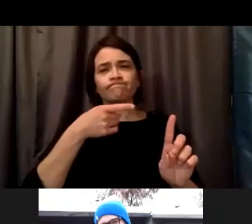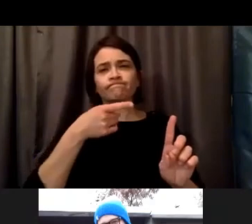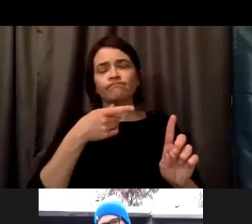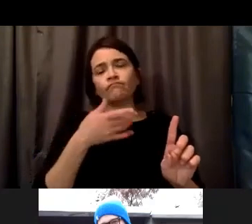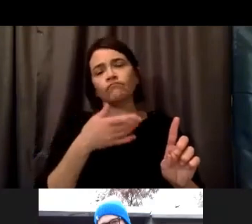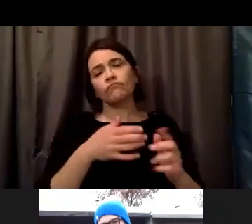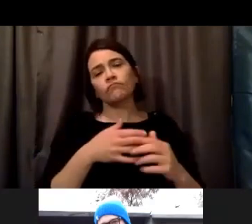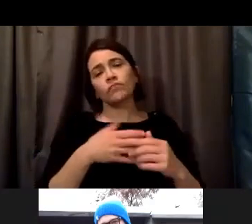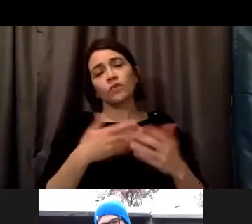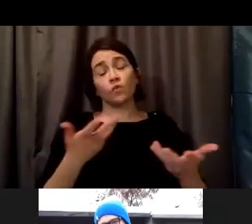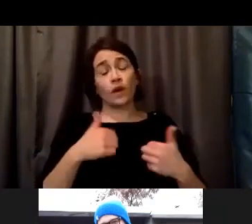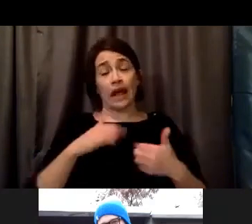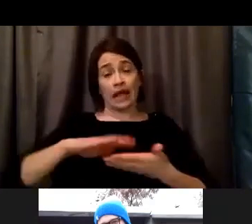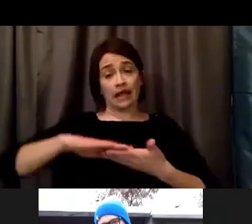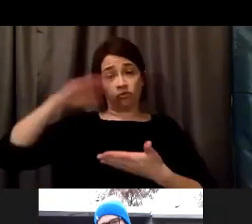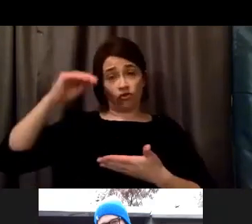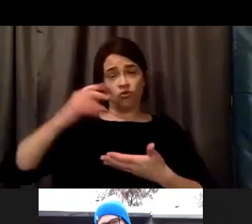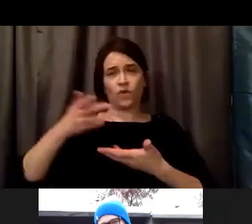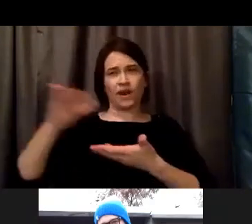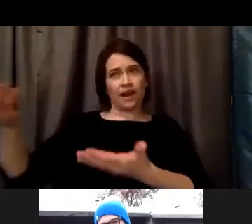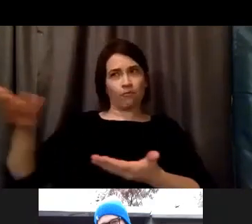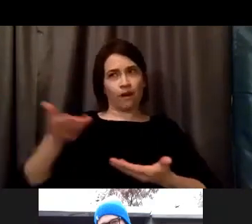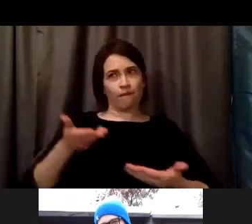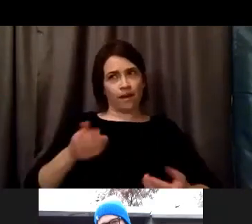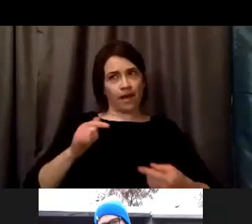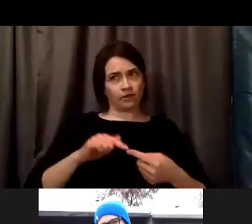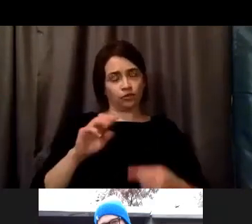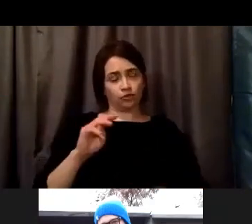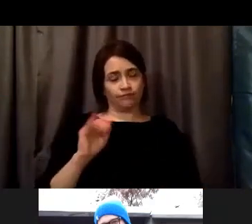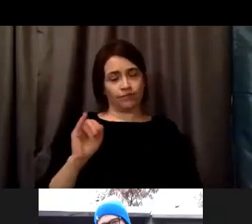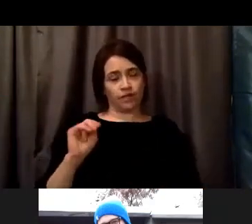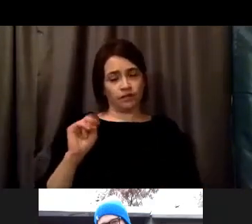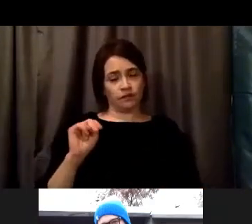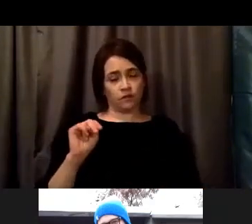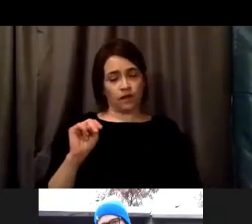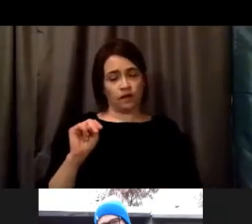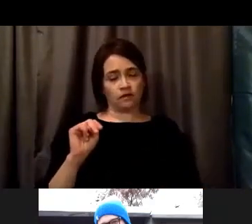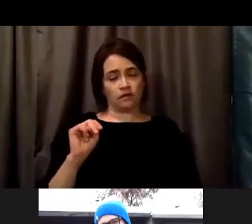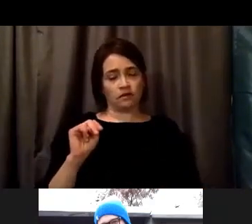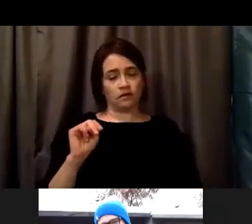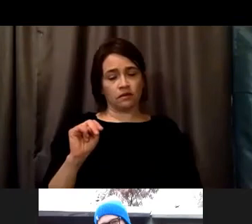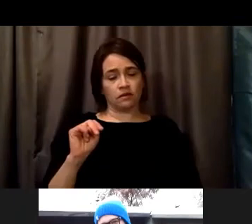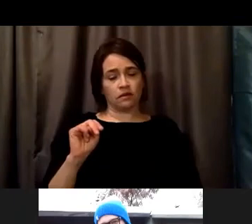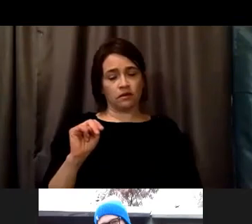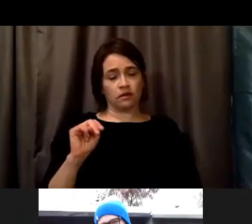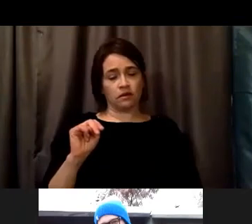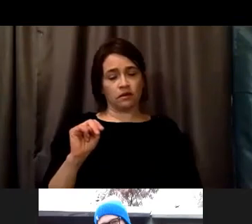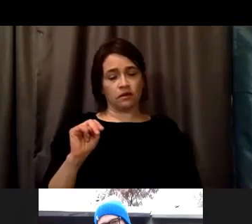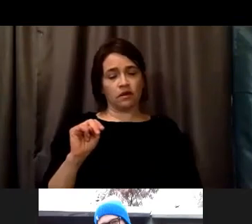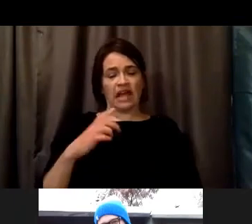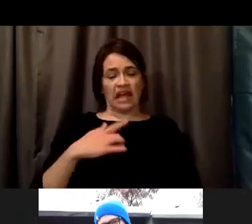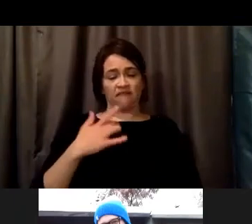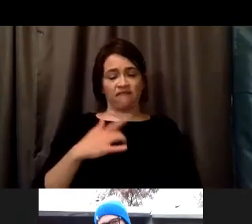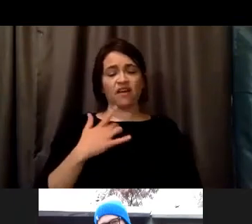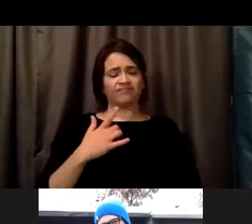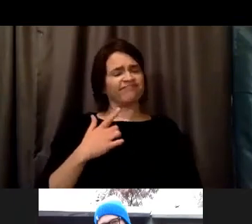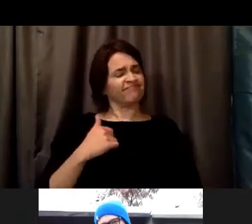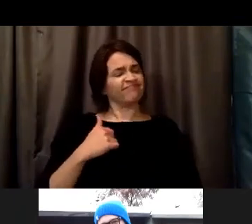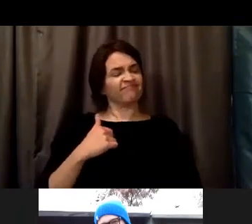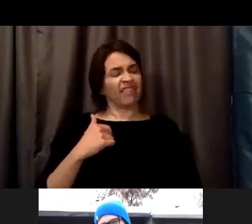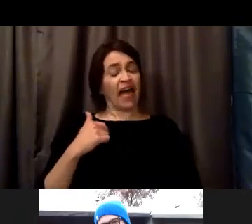took back to Minnesota was this sense that I am more American than I am